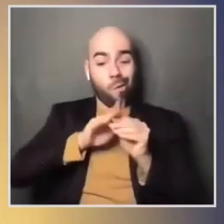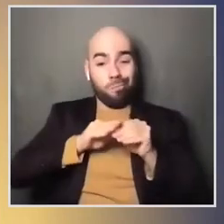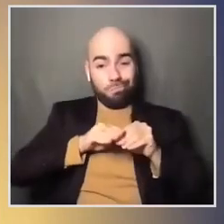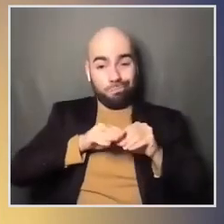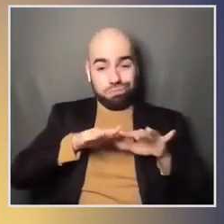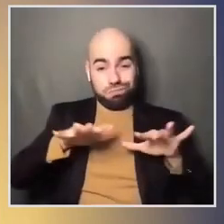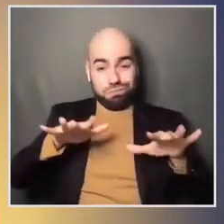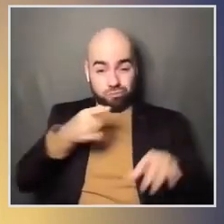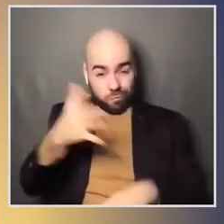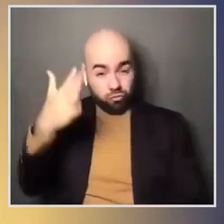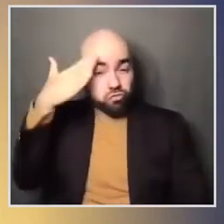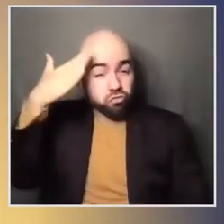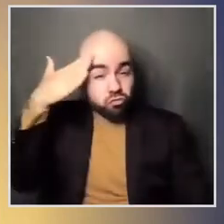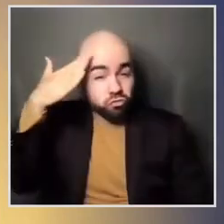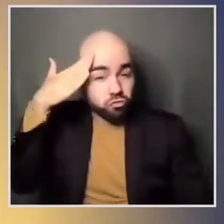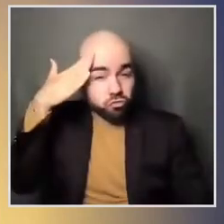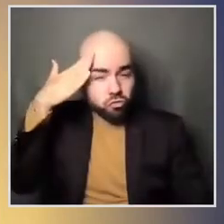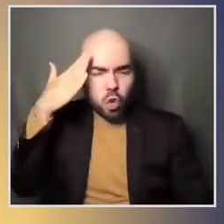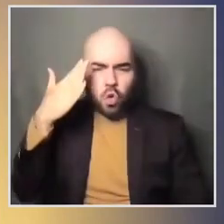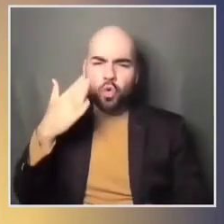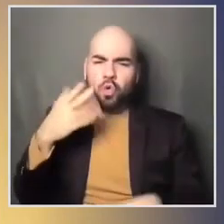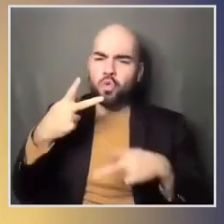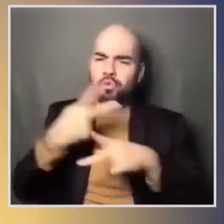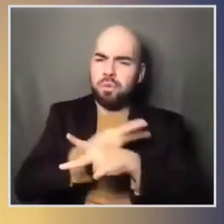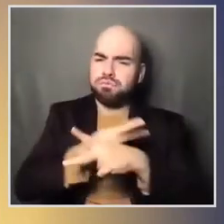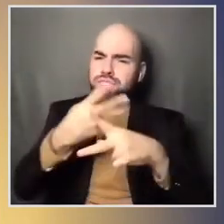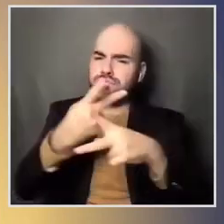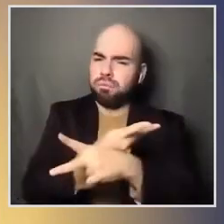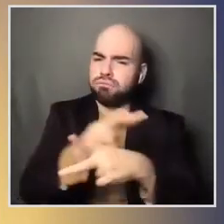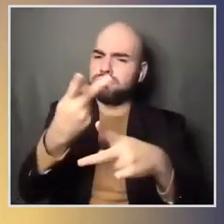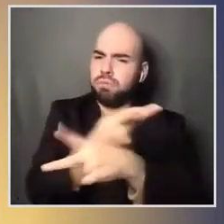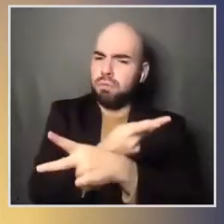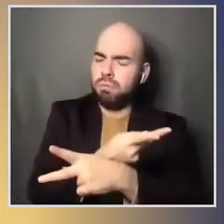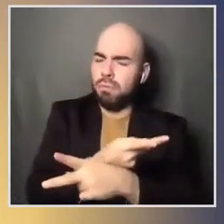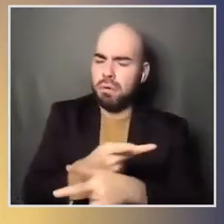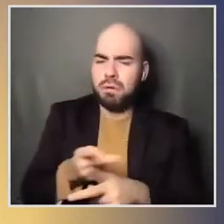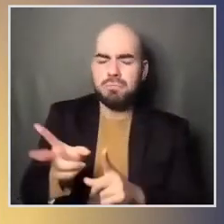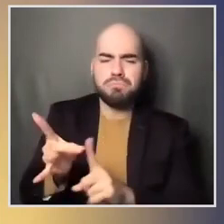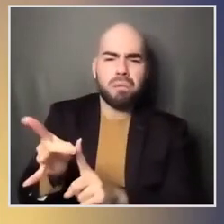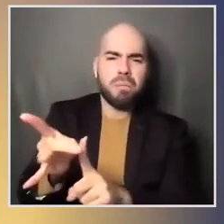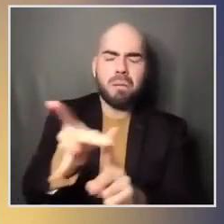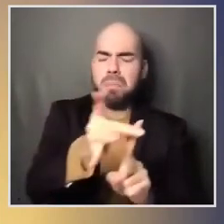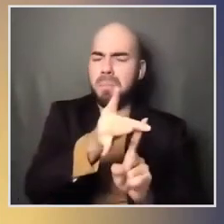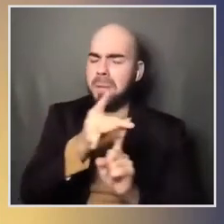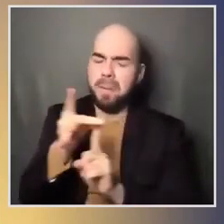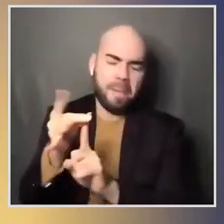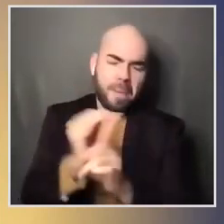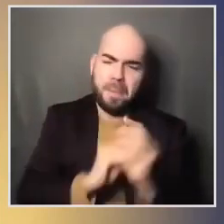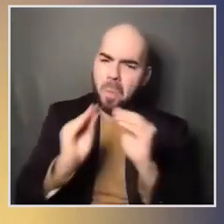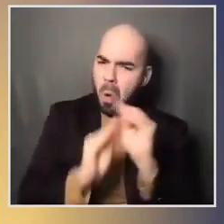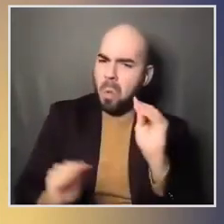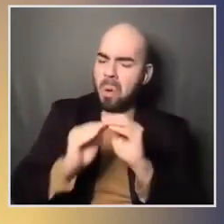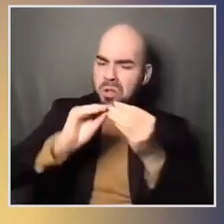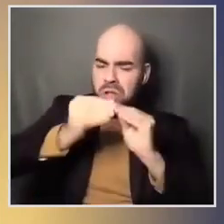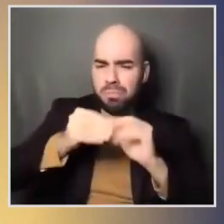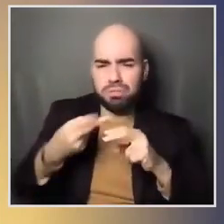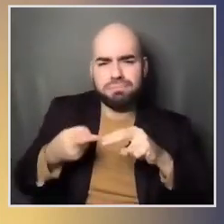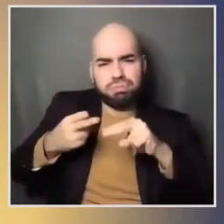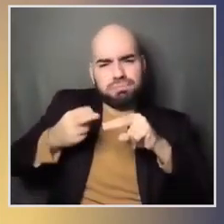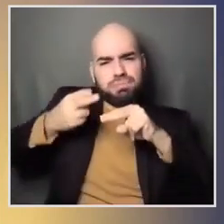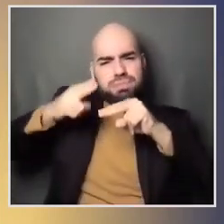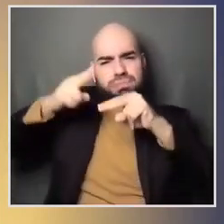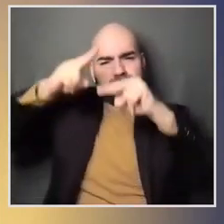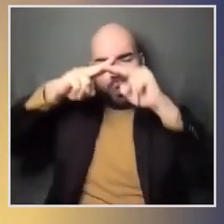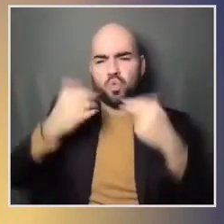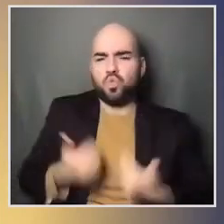is getting more worrisome all across the country. Daily cases are skyrocketing, and it's now believed that we